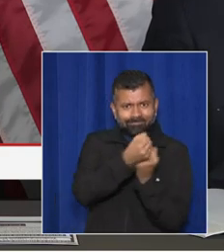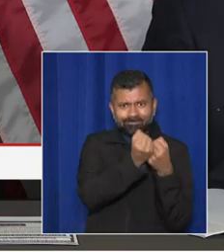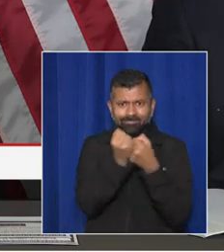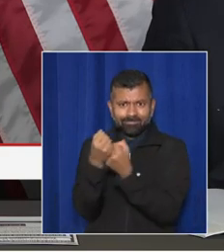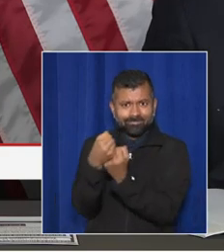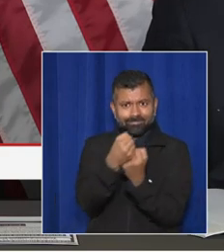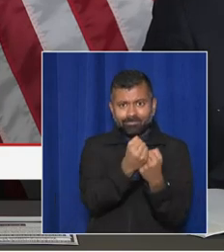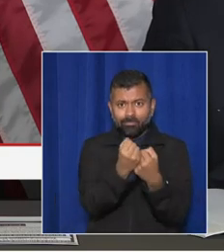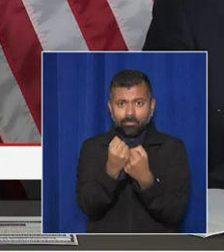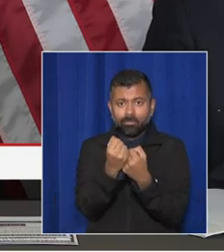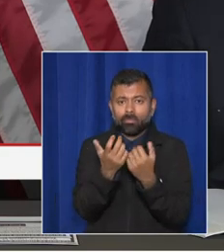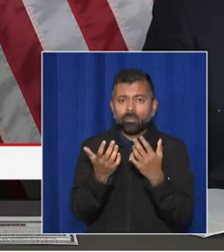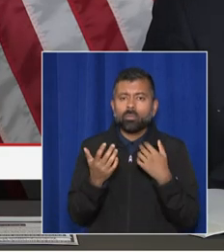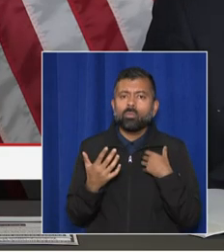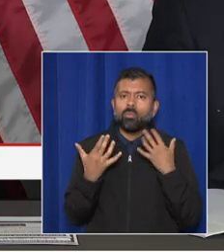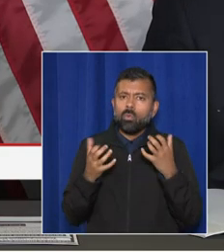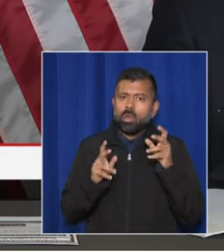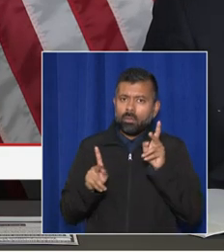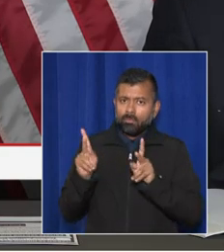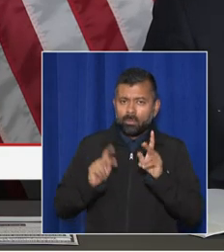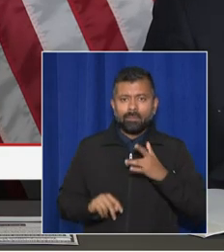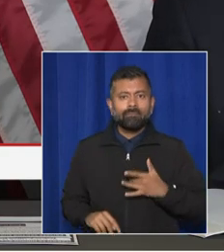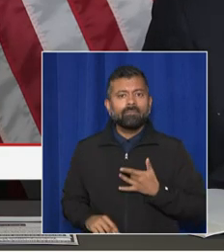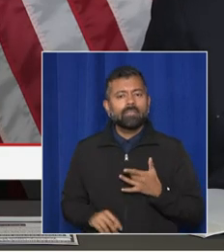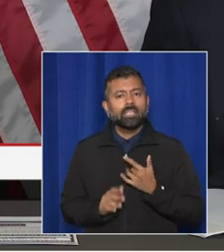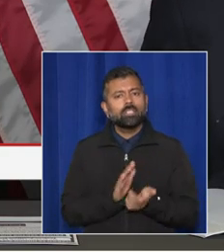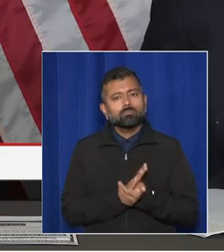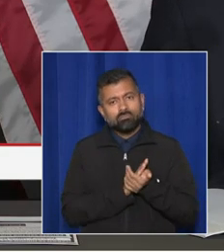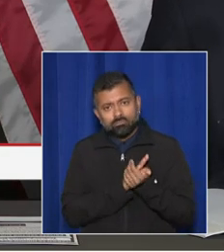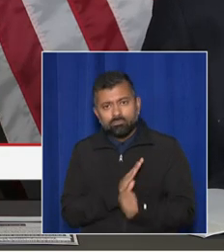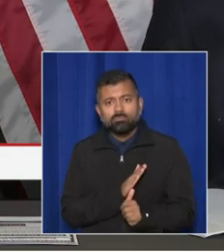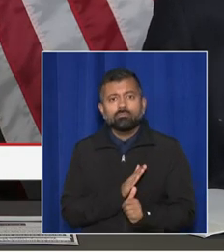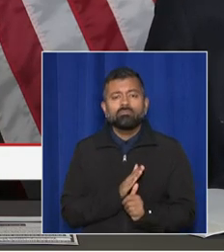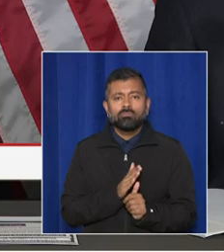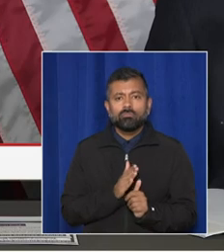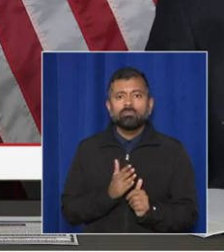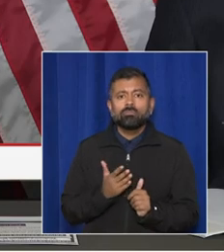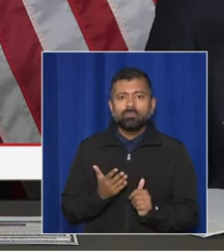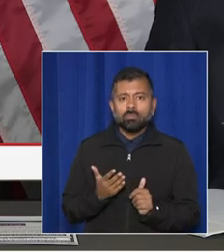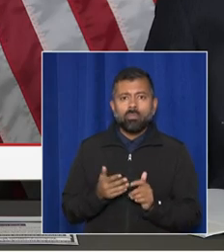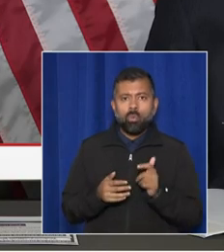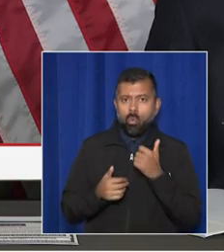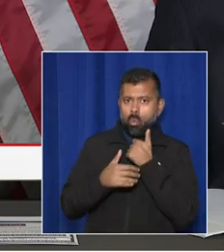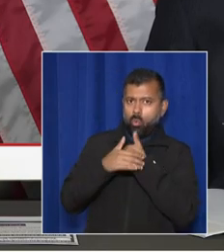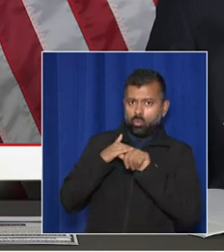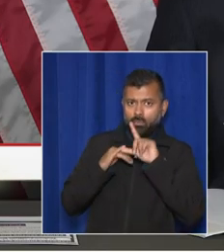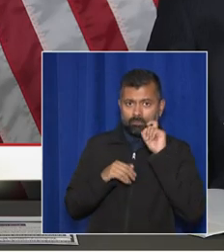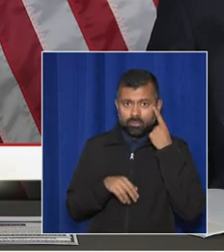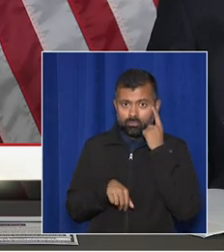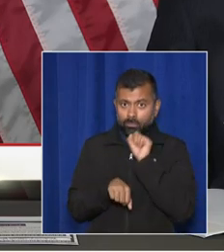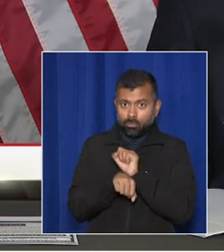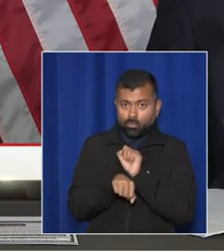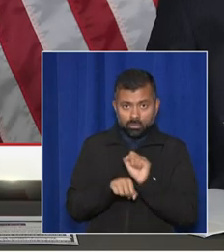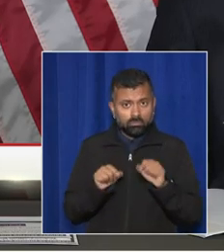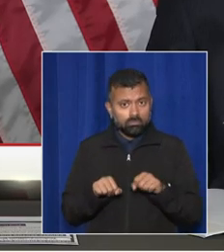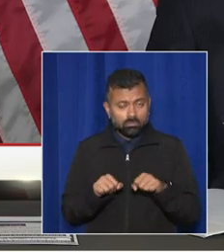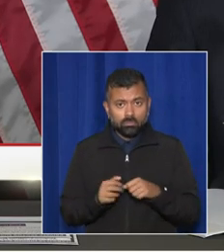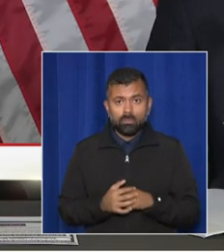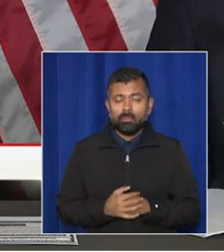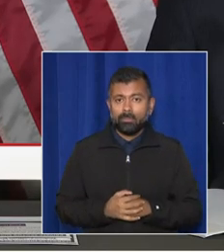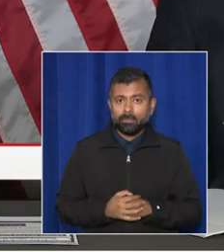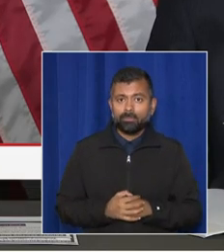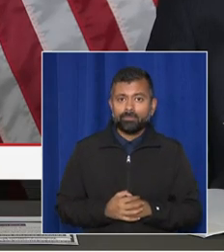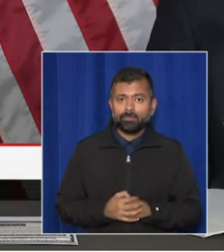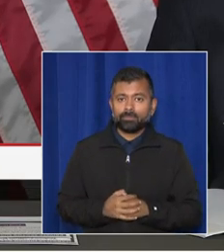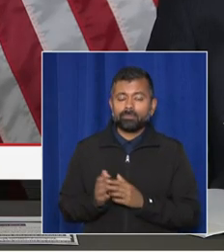the jobs that the federal government requires. The proximity to